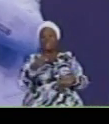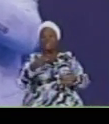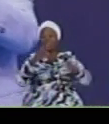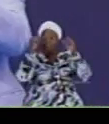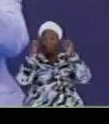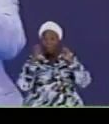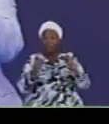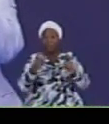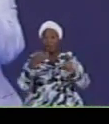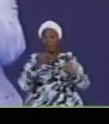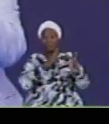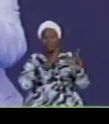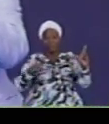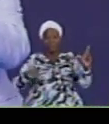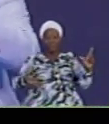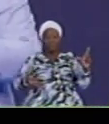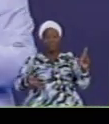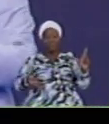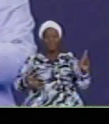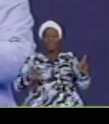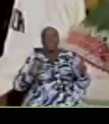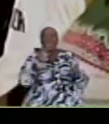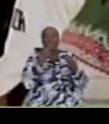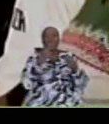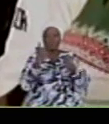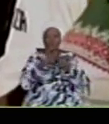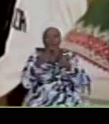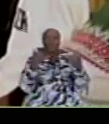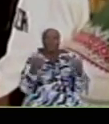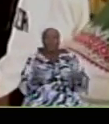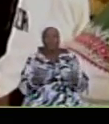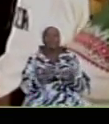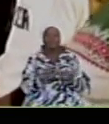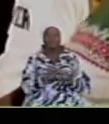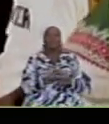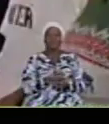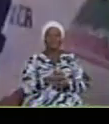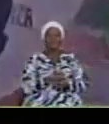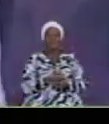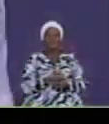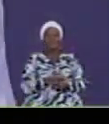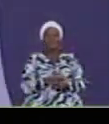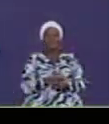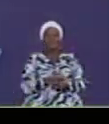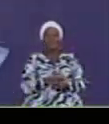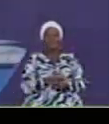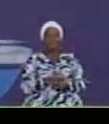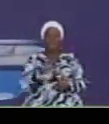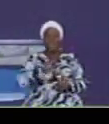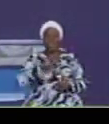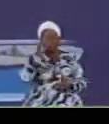power of the Lord is coming to you right now. Amen.